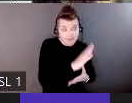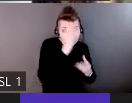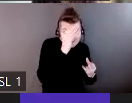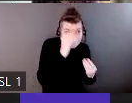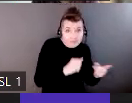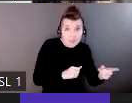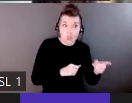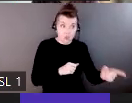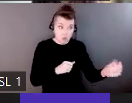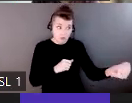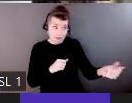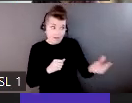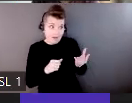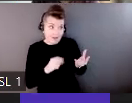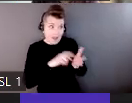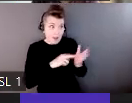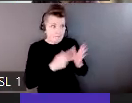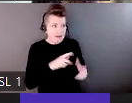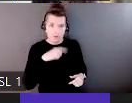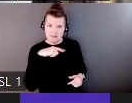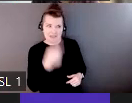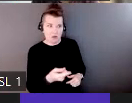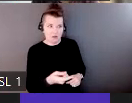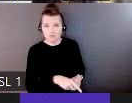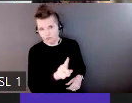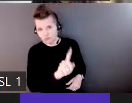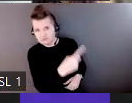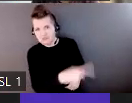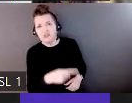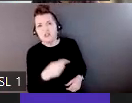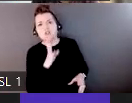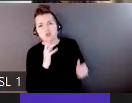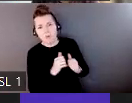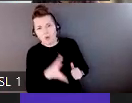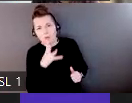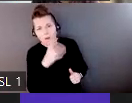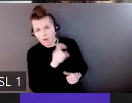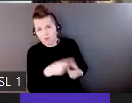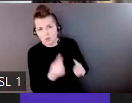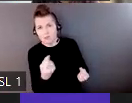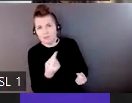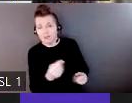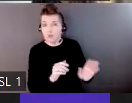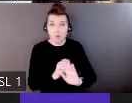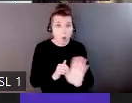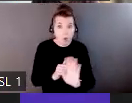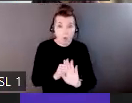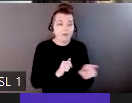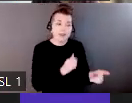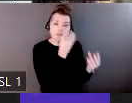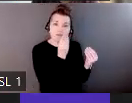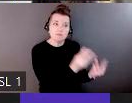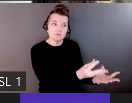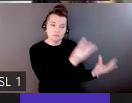doesn't mean I'm phoning the other half of the family saying, talk to your mom, you got to do something about it. No, fully informed,